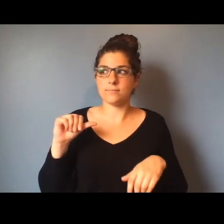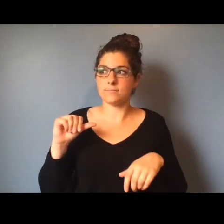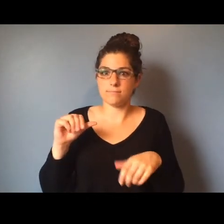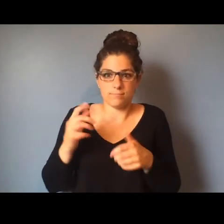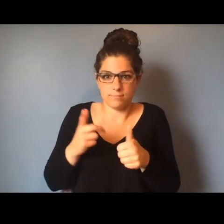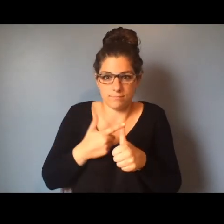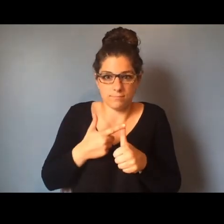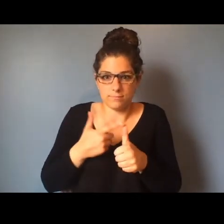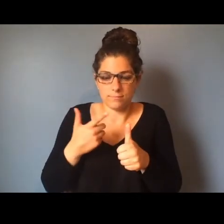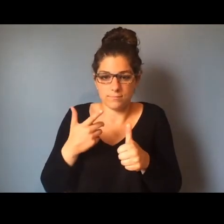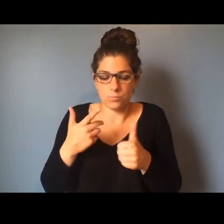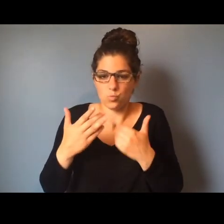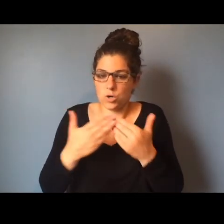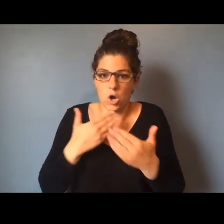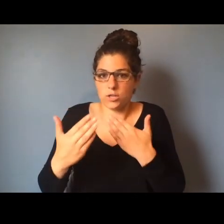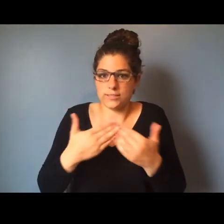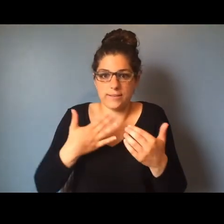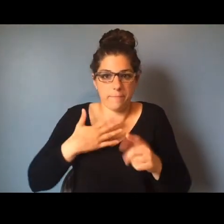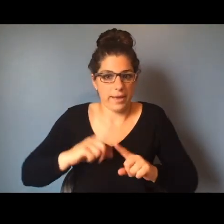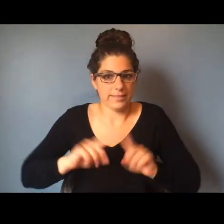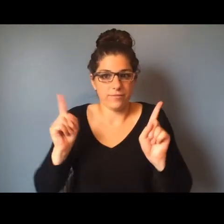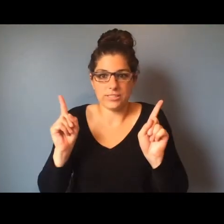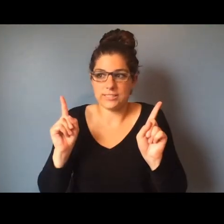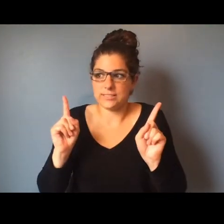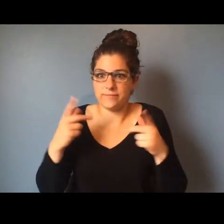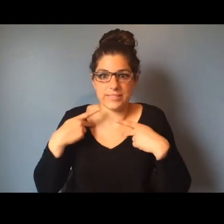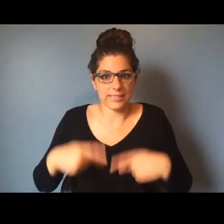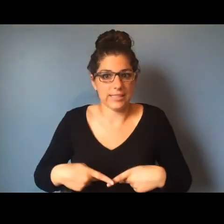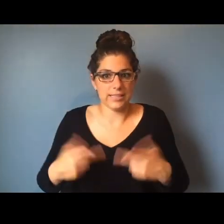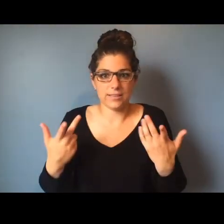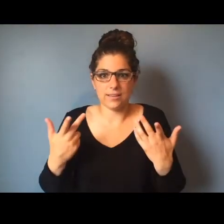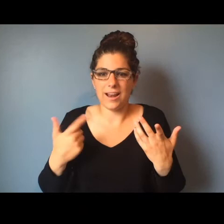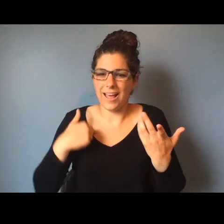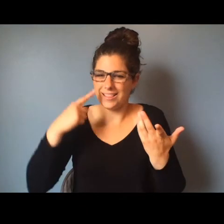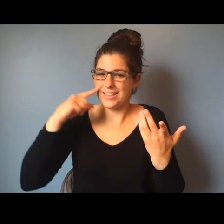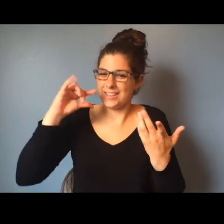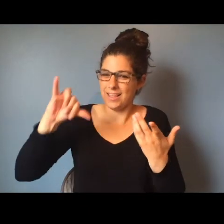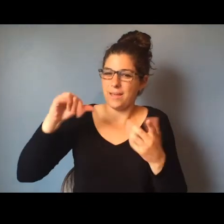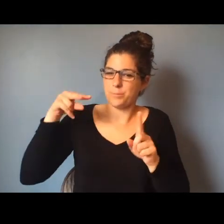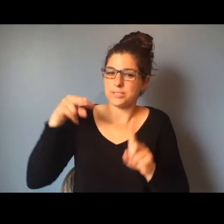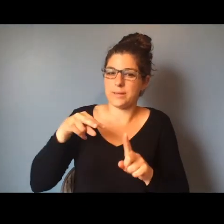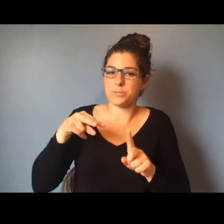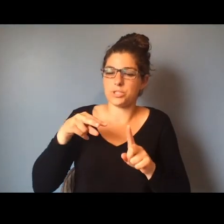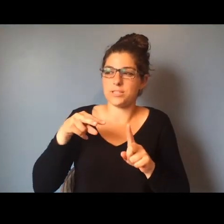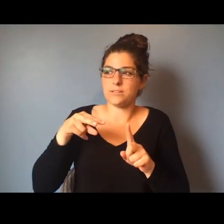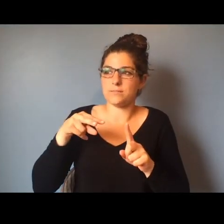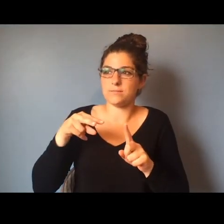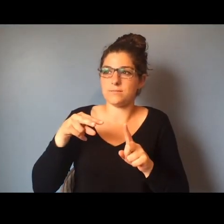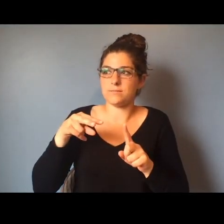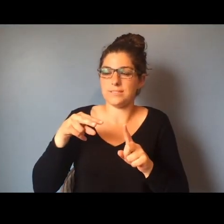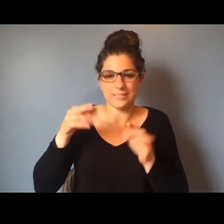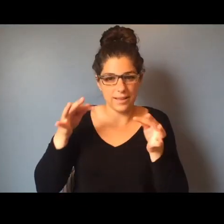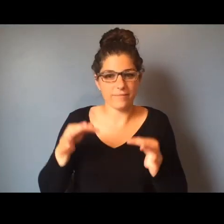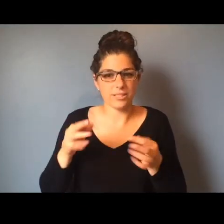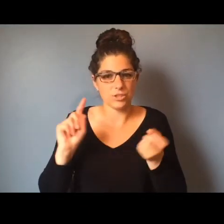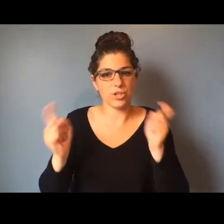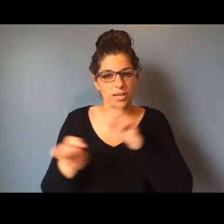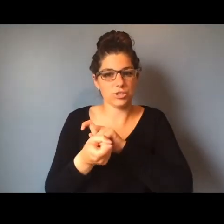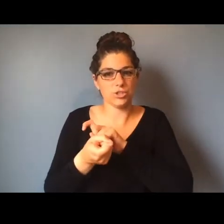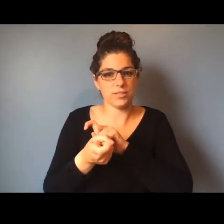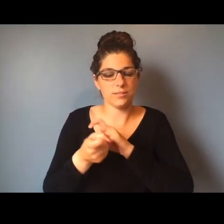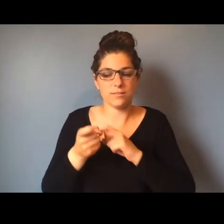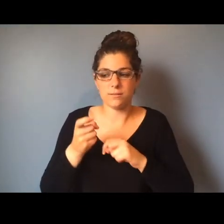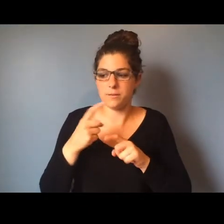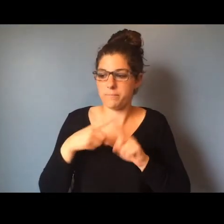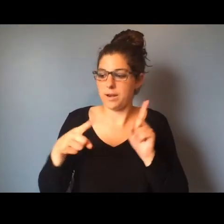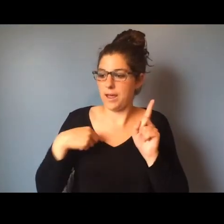foremost, regardless of my differences physically. And I think that perception is definitely changing. But